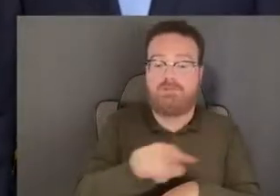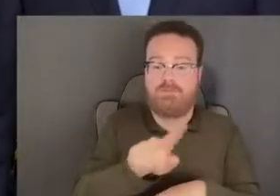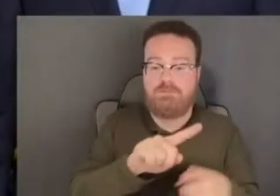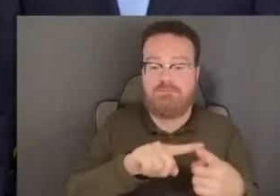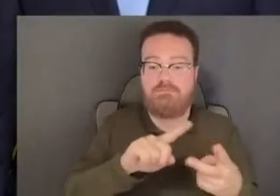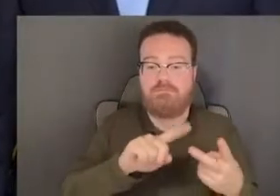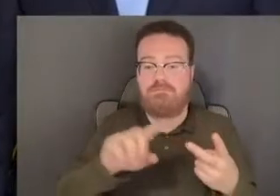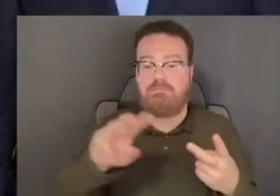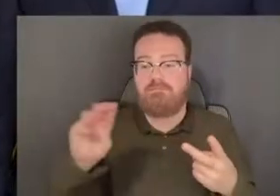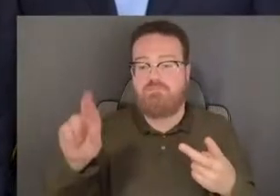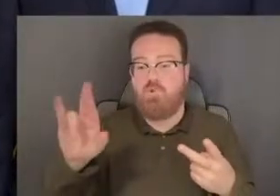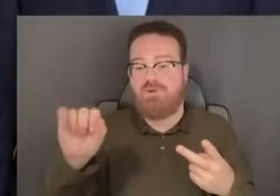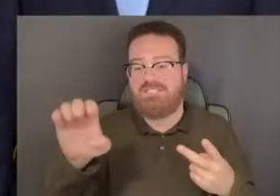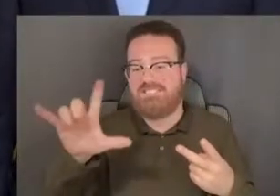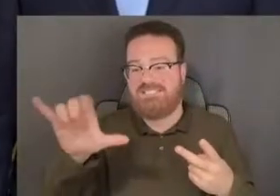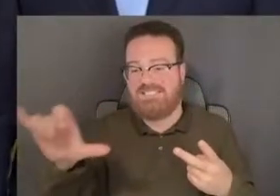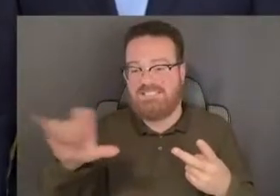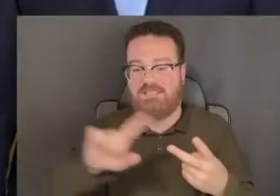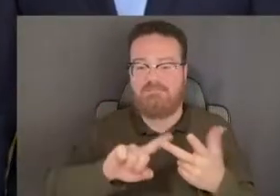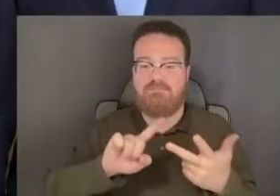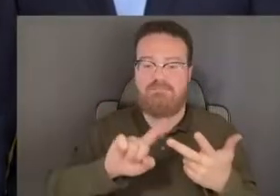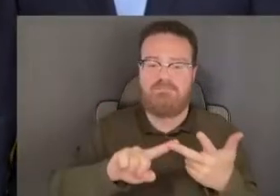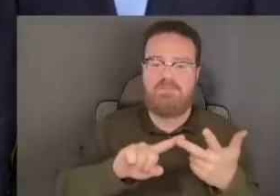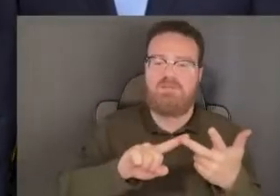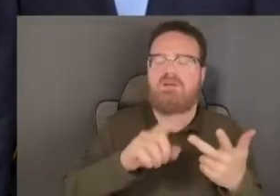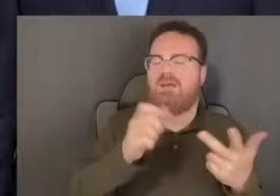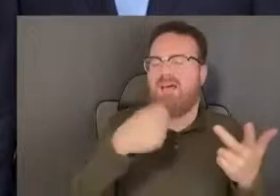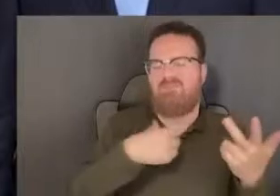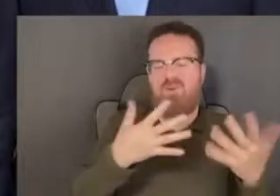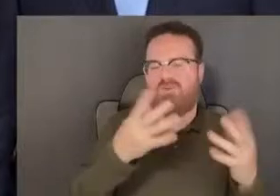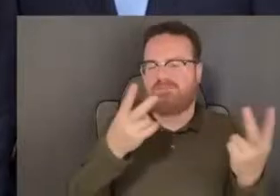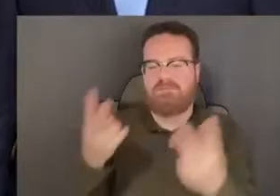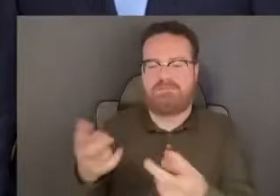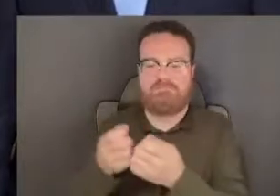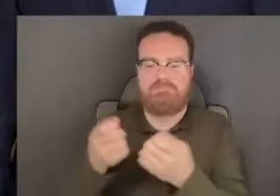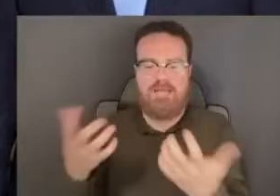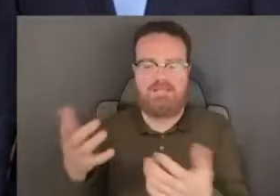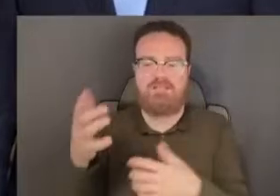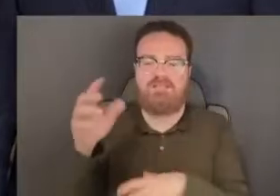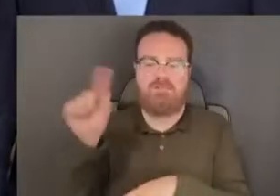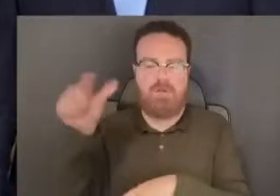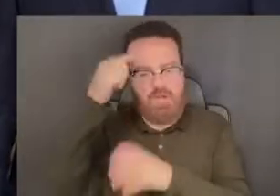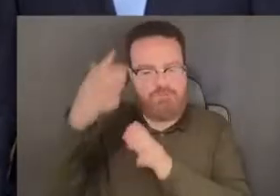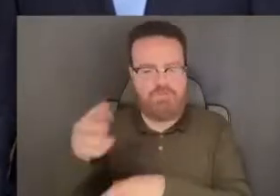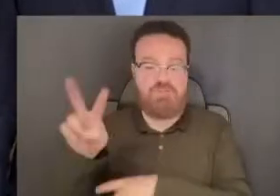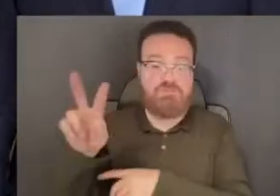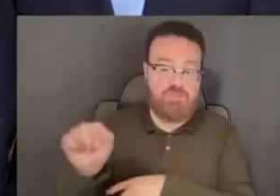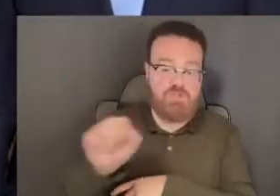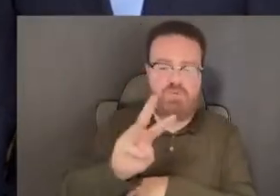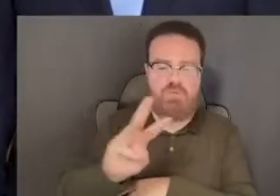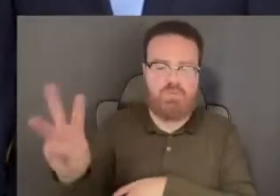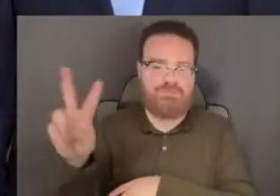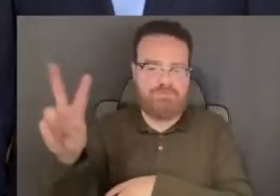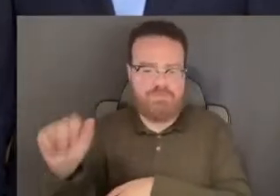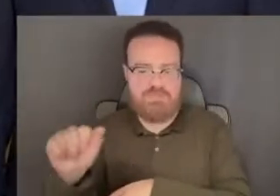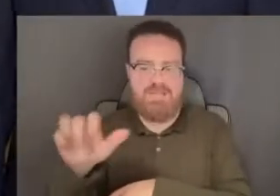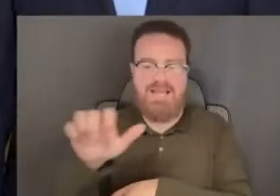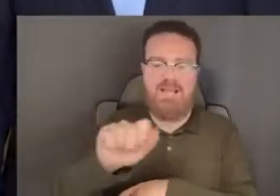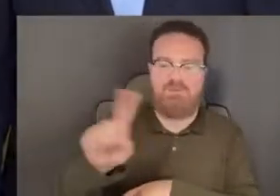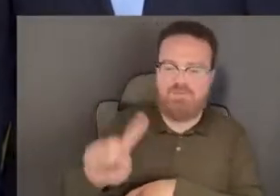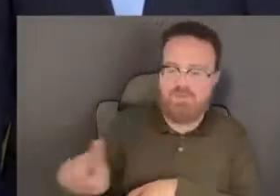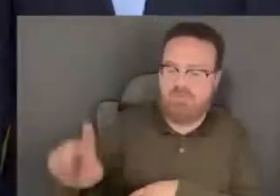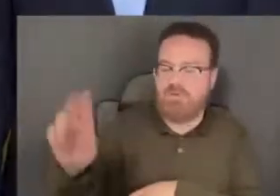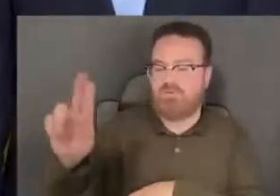in Arizona and Utah and other states that are banned, that are having these local